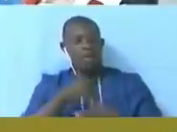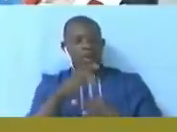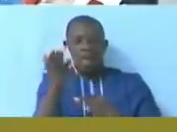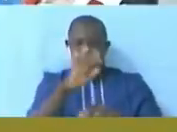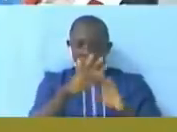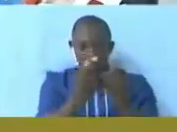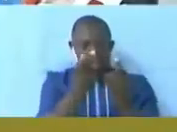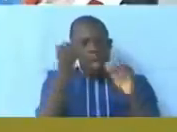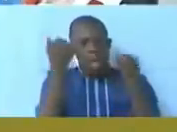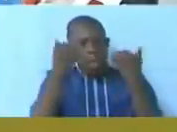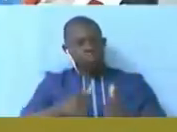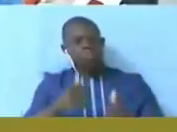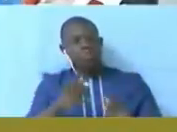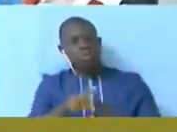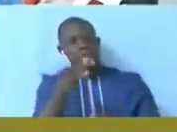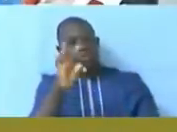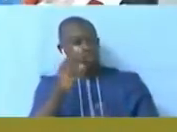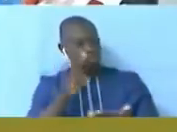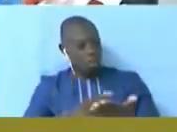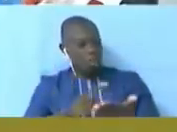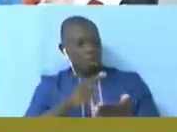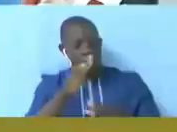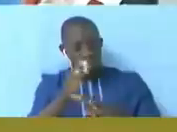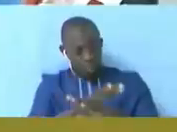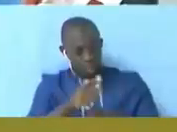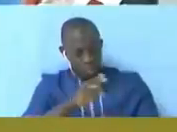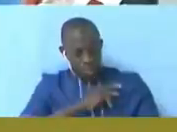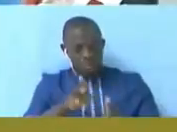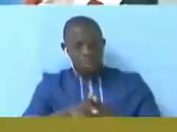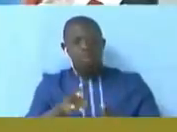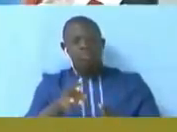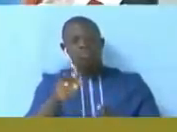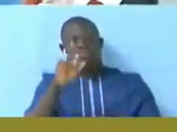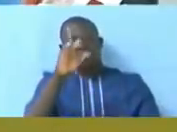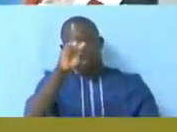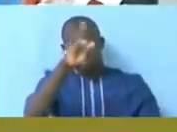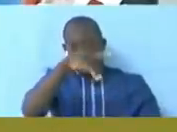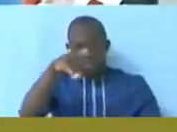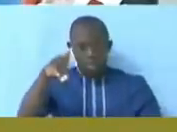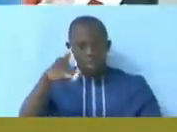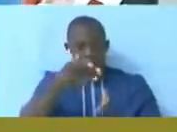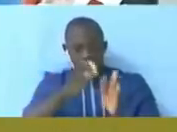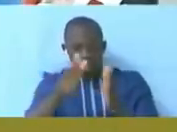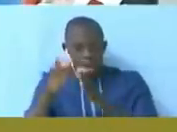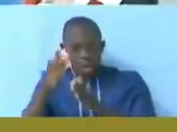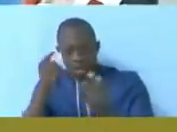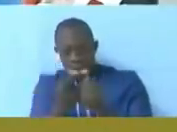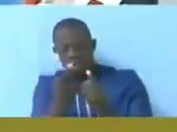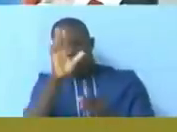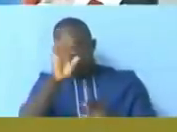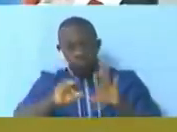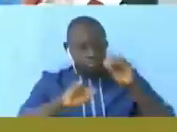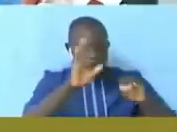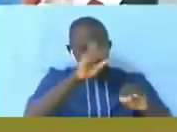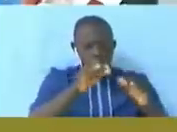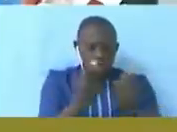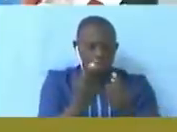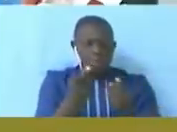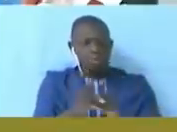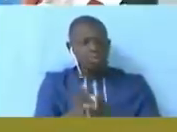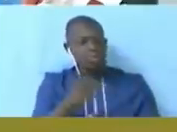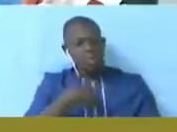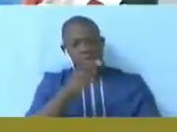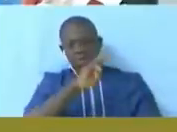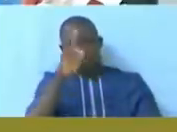had exercised independence during his role as DPP, I don't think defense counsel would have been so anxious about his